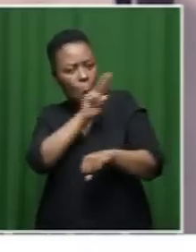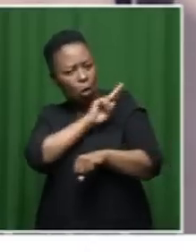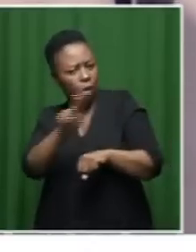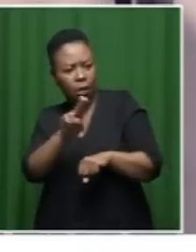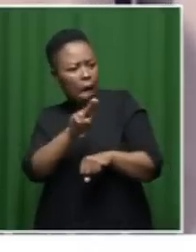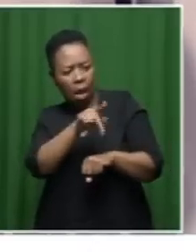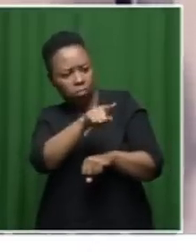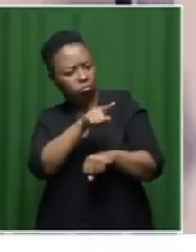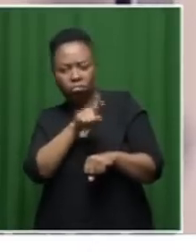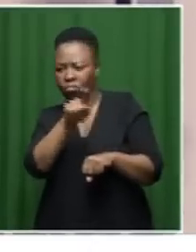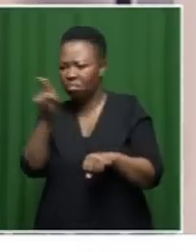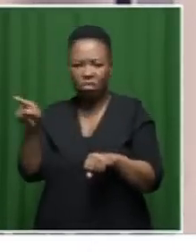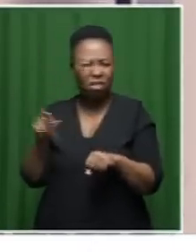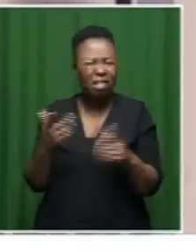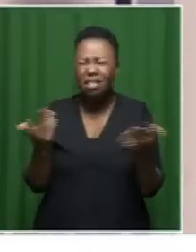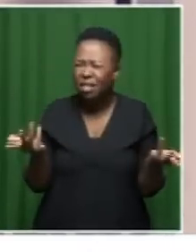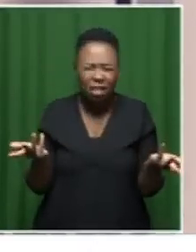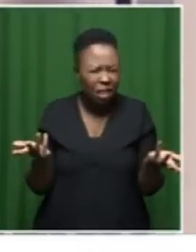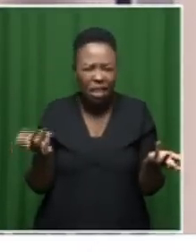become?